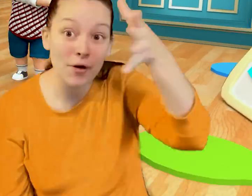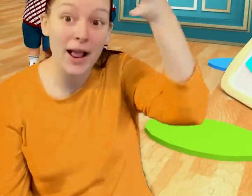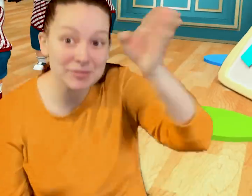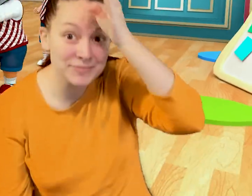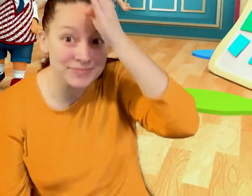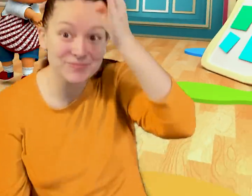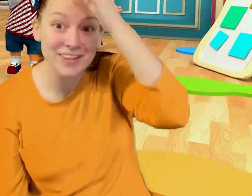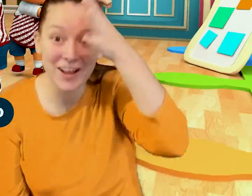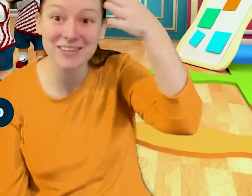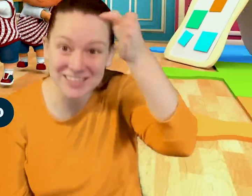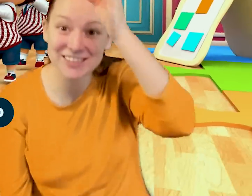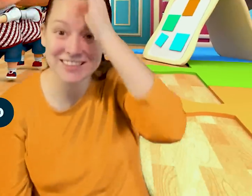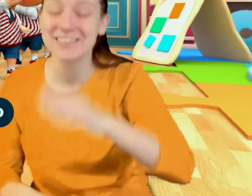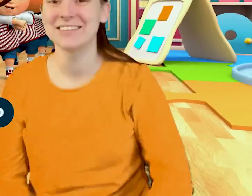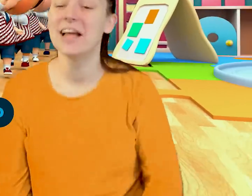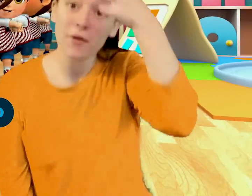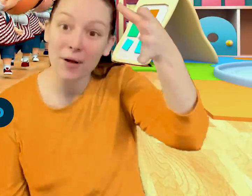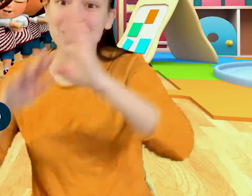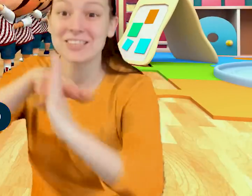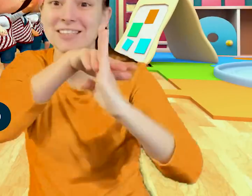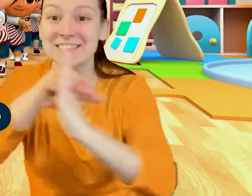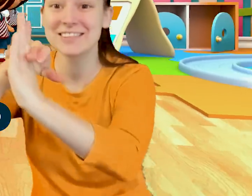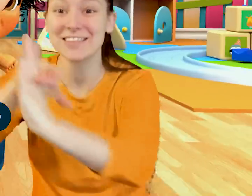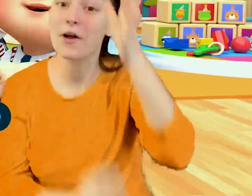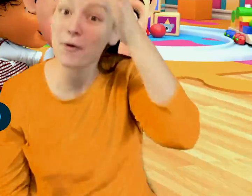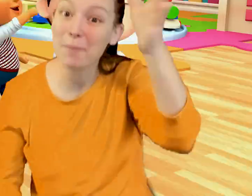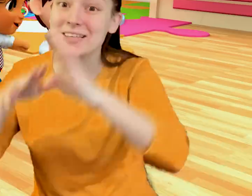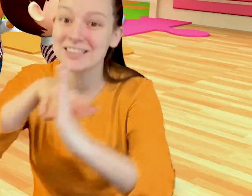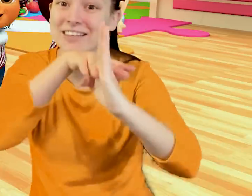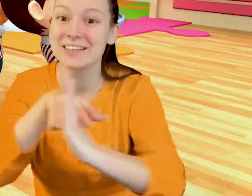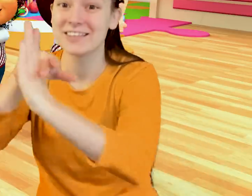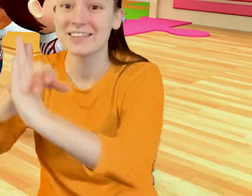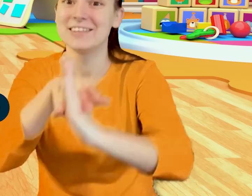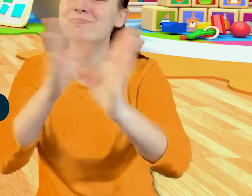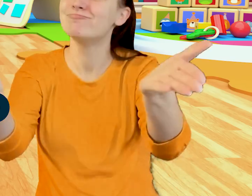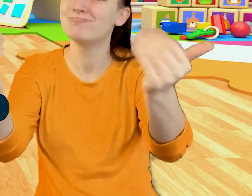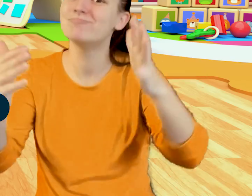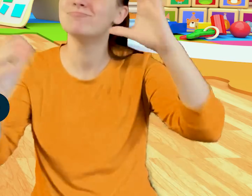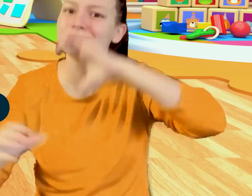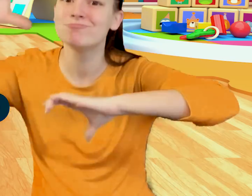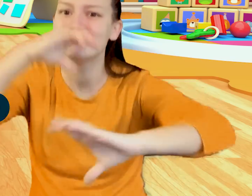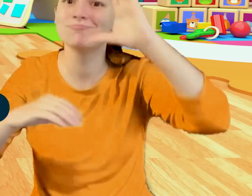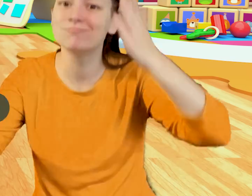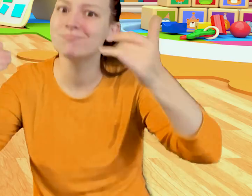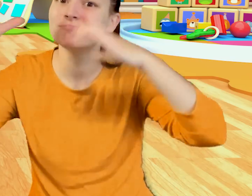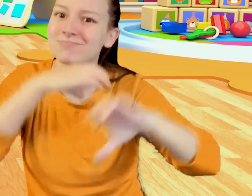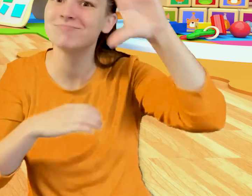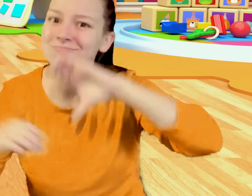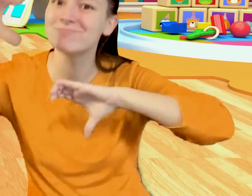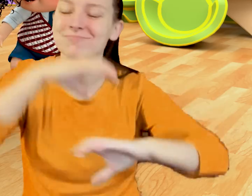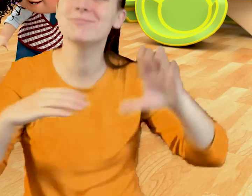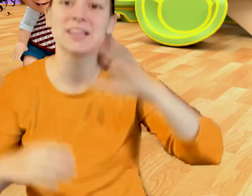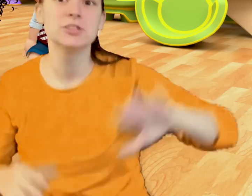grandpa shark do doo doo doo doo grandpa shark doo doo doo doo grandpa shark doo doo dooo grandpa shark Let's Go Hunt